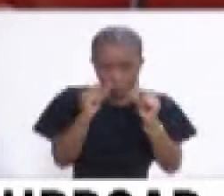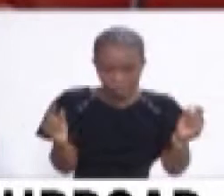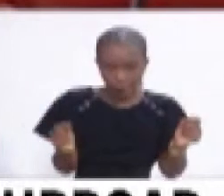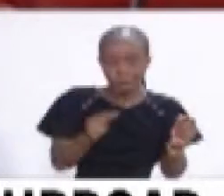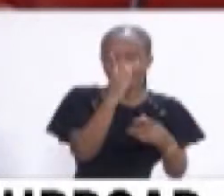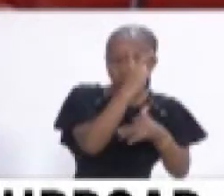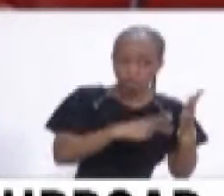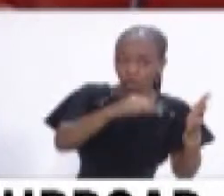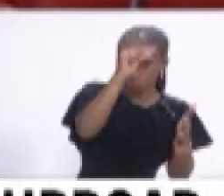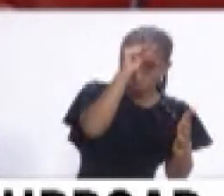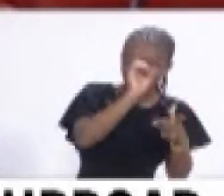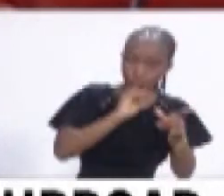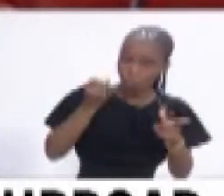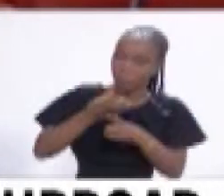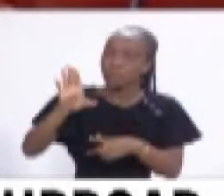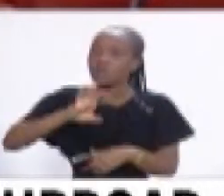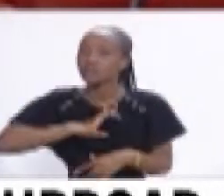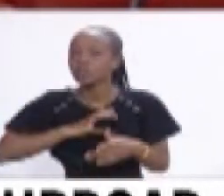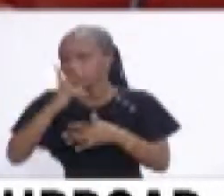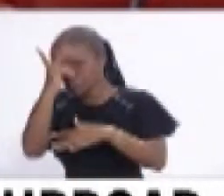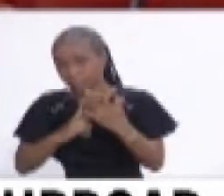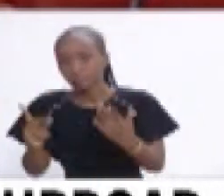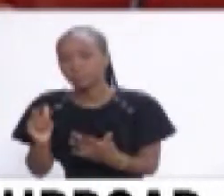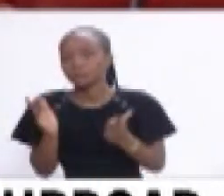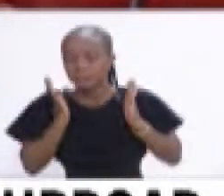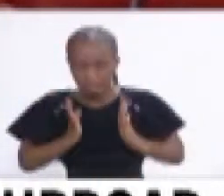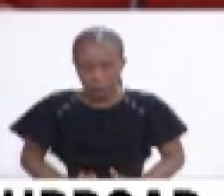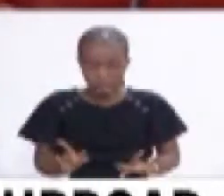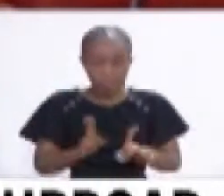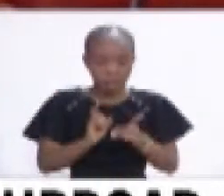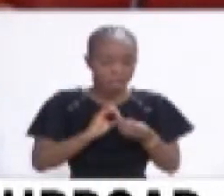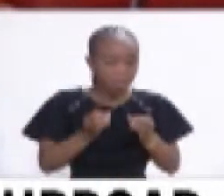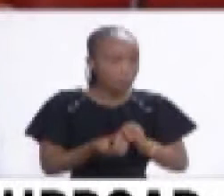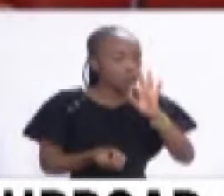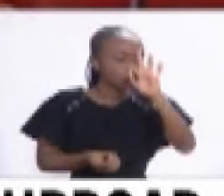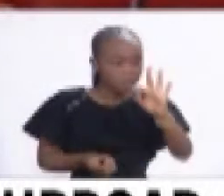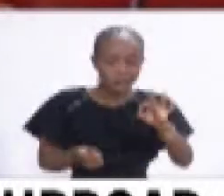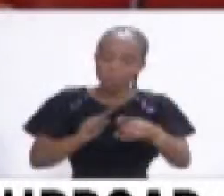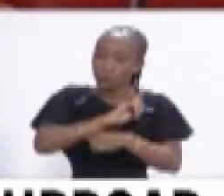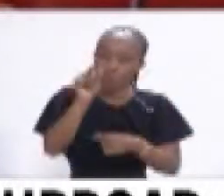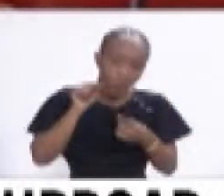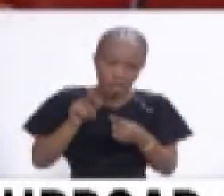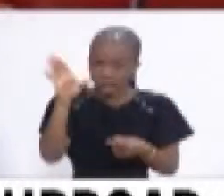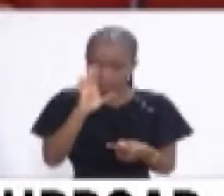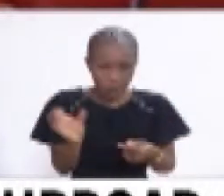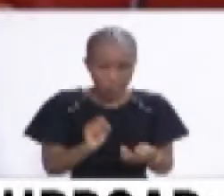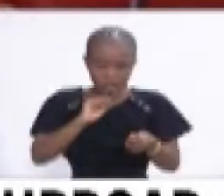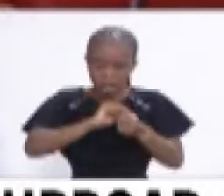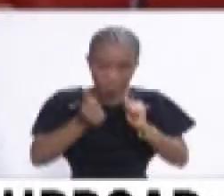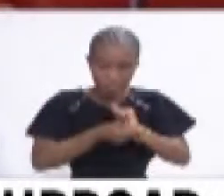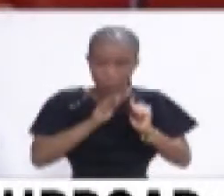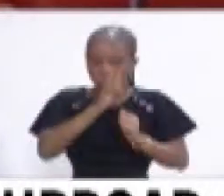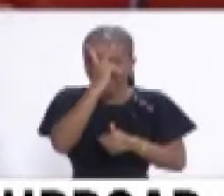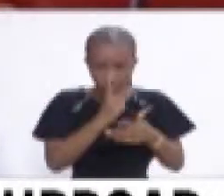serikali ama ni kauli yake mwenyewe ya kibinafsi? Na tatu, lini waziri atarekebisha kauli